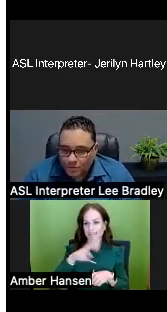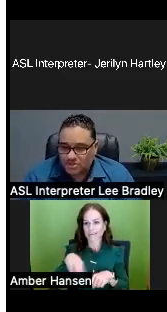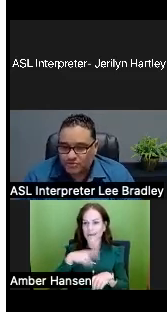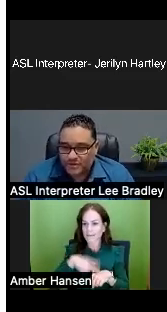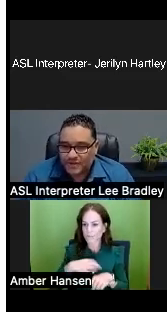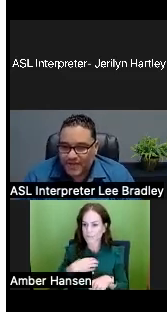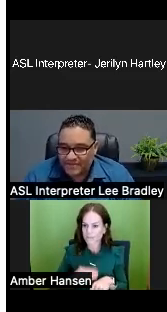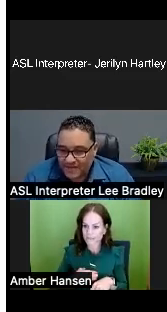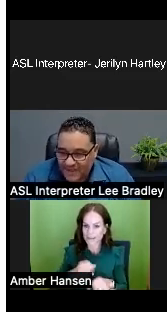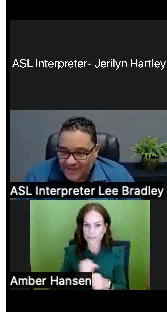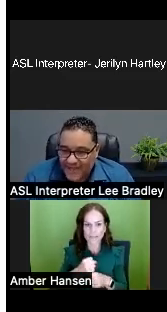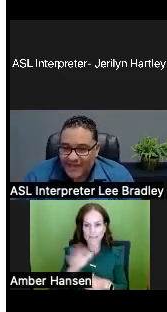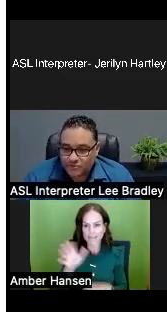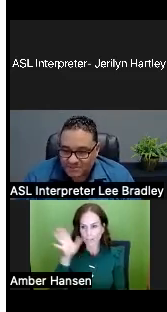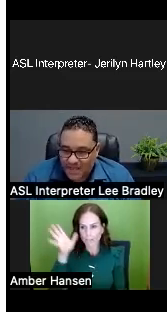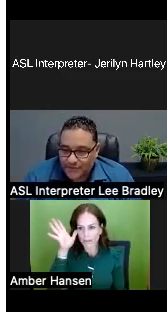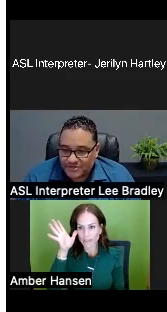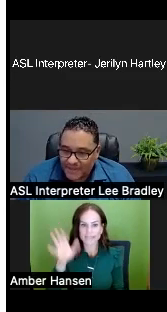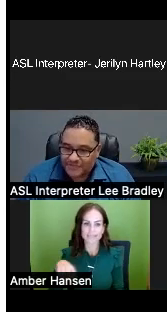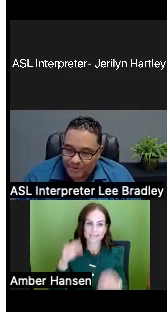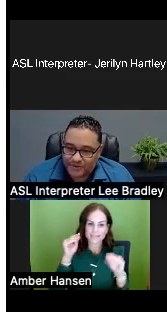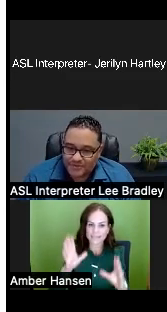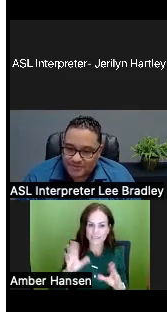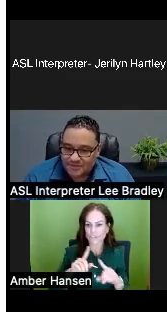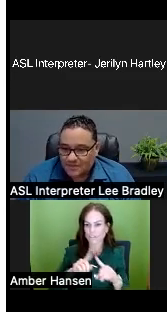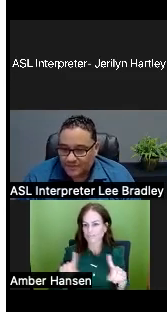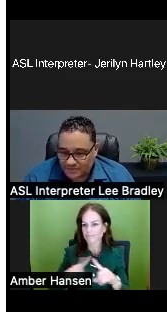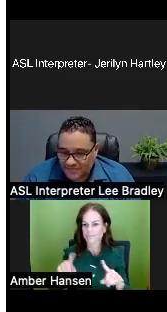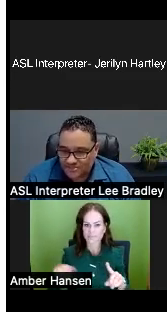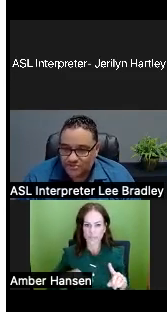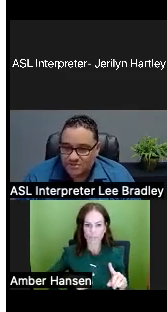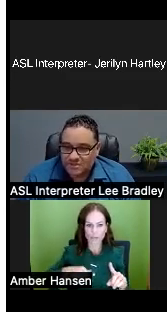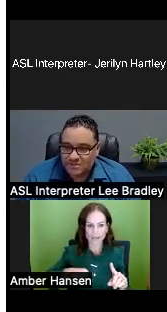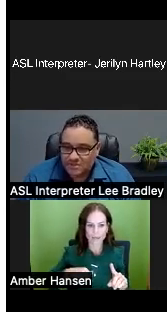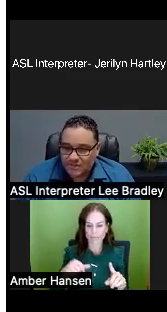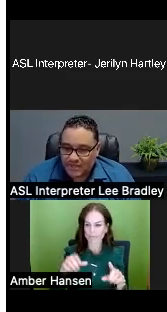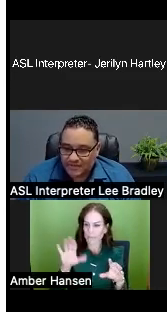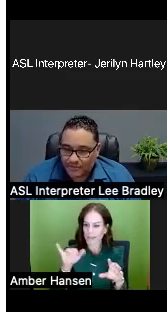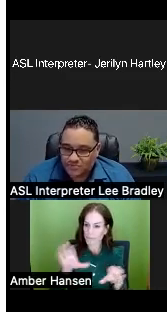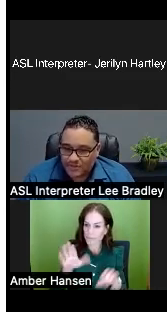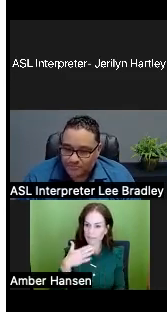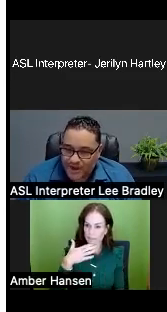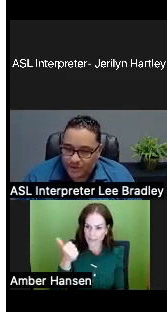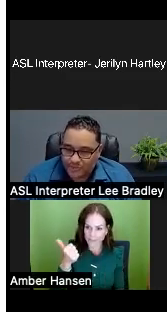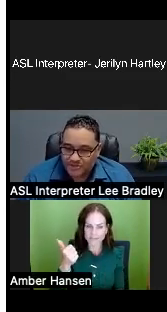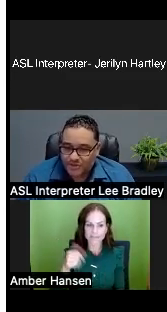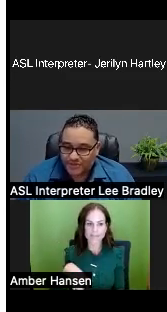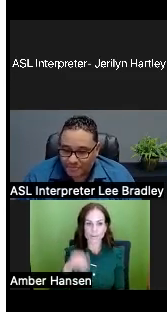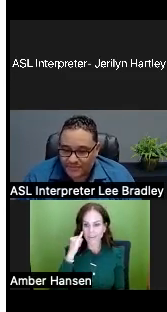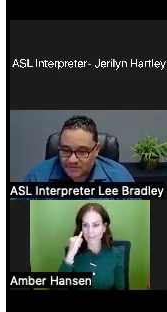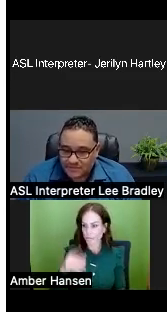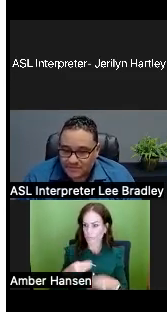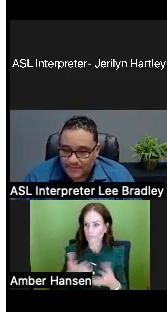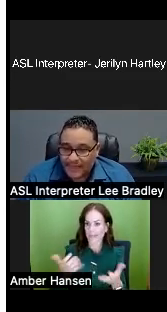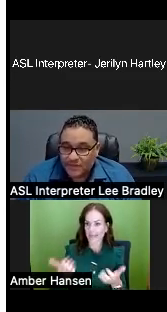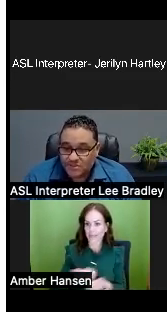All children have an innate natural desire to make their parents, their teachers, and various ones proud by doing their